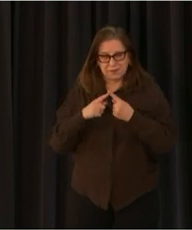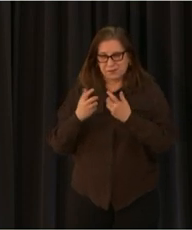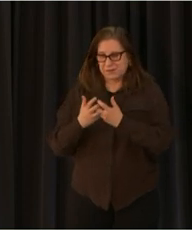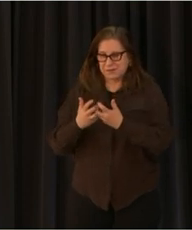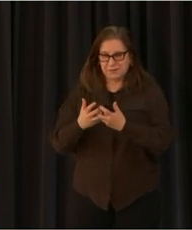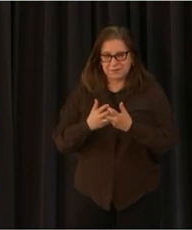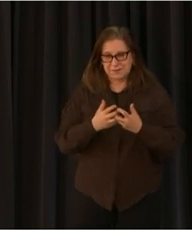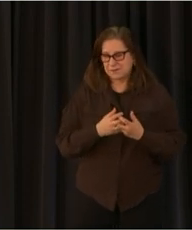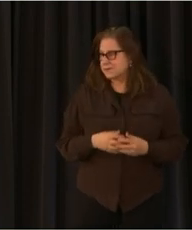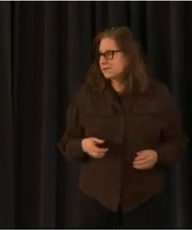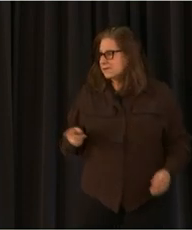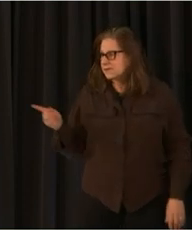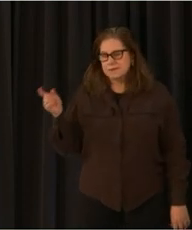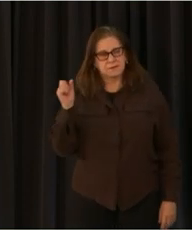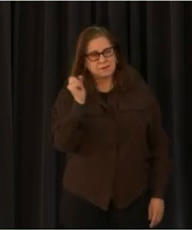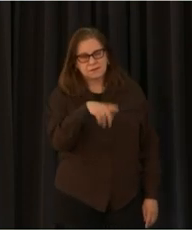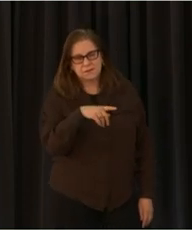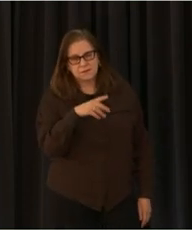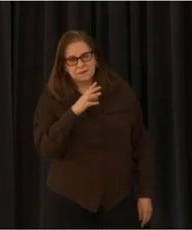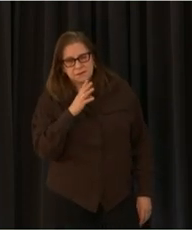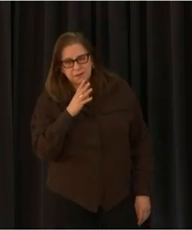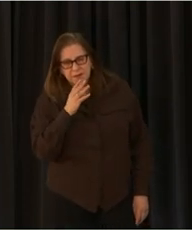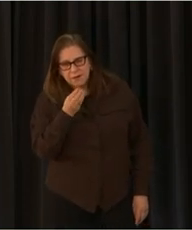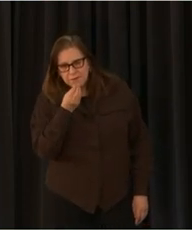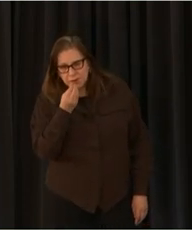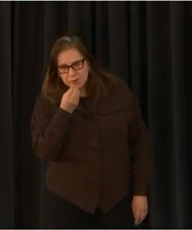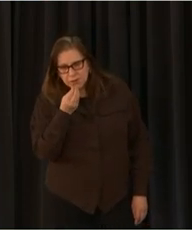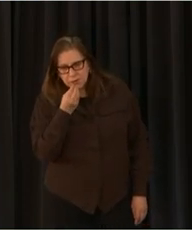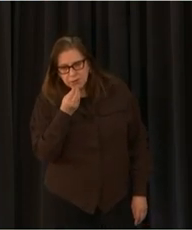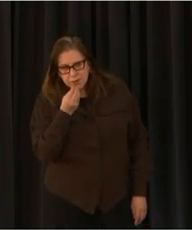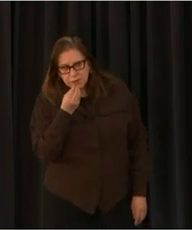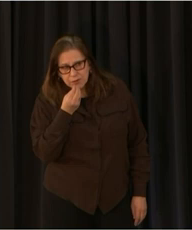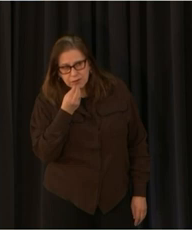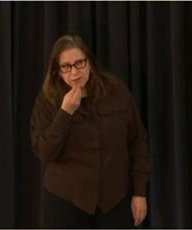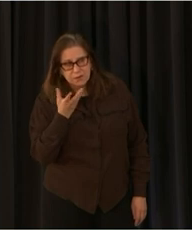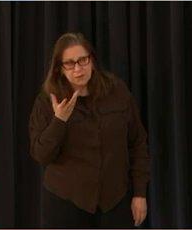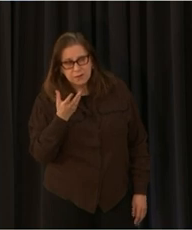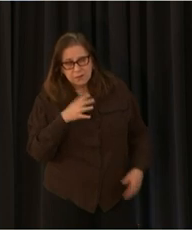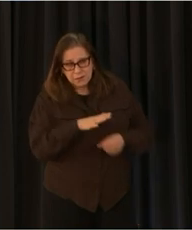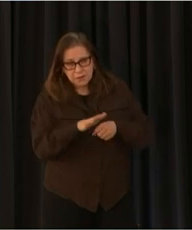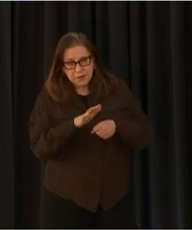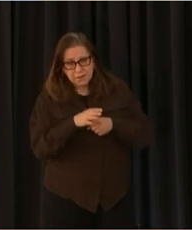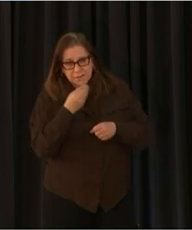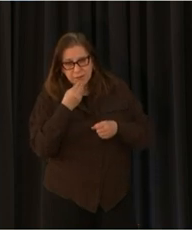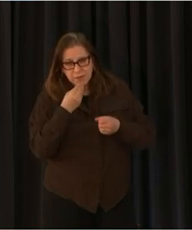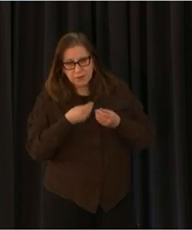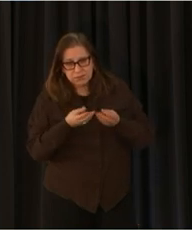of food or anything? We have quite a lot of resources available at